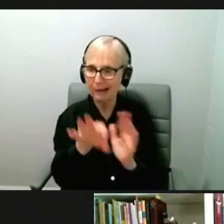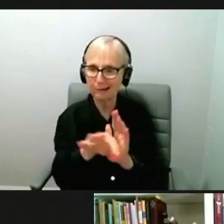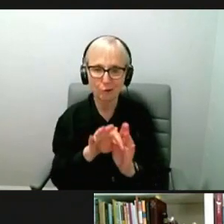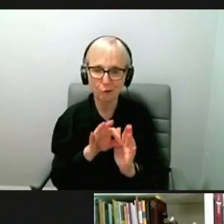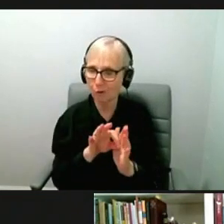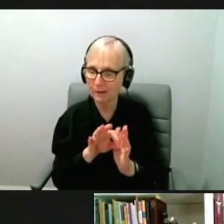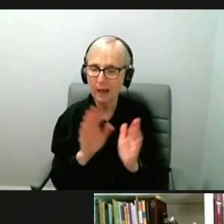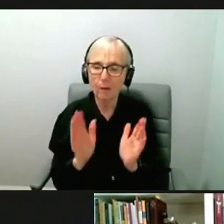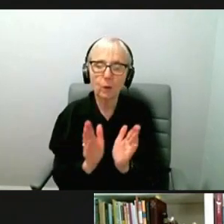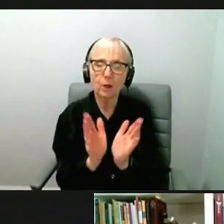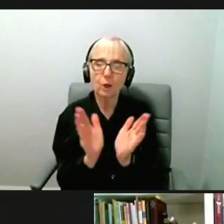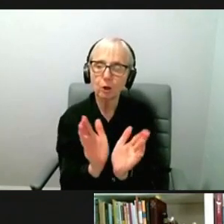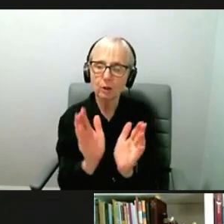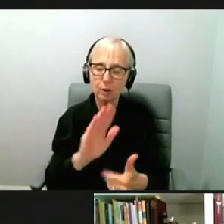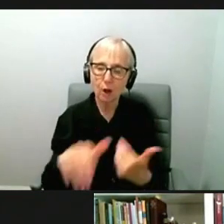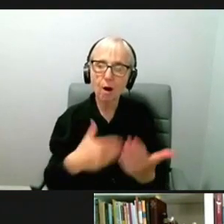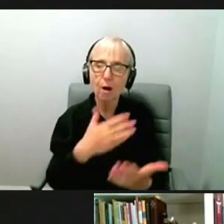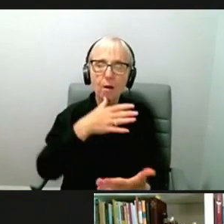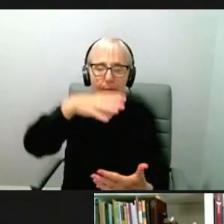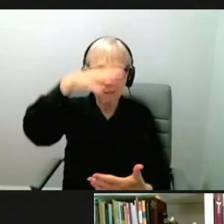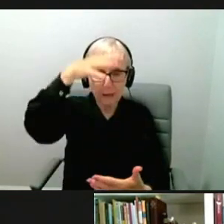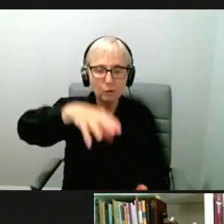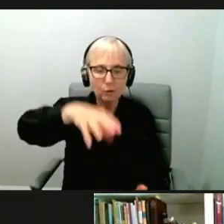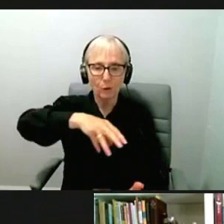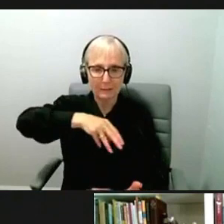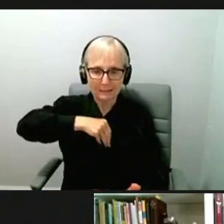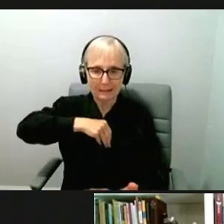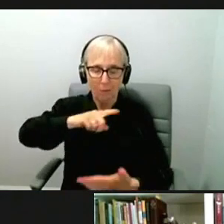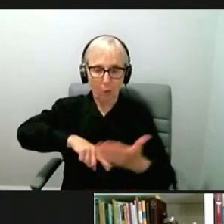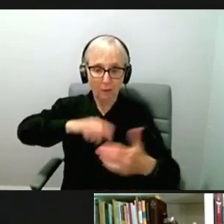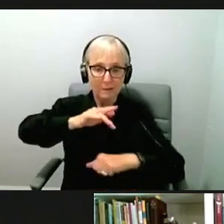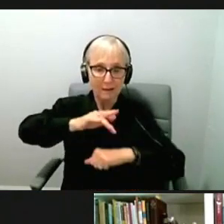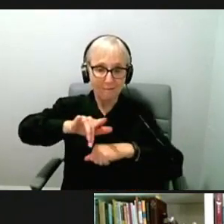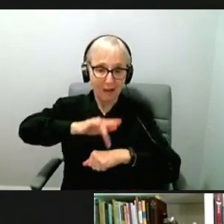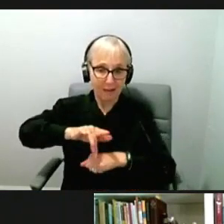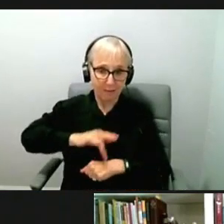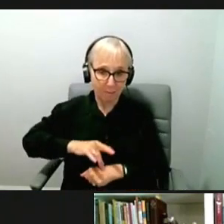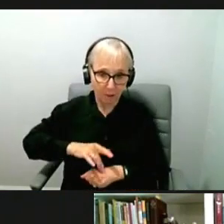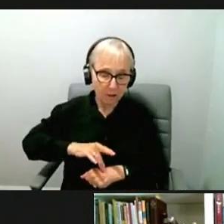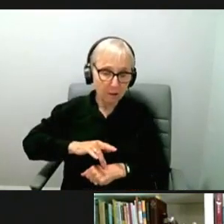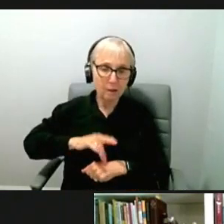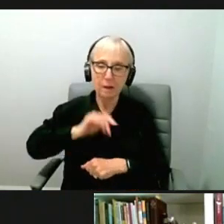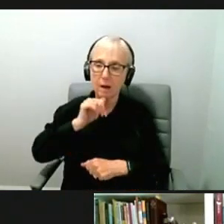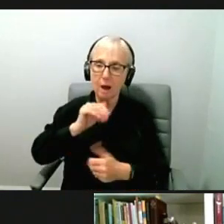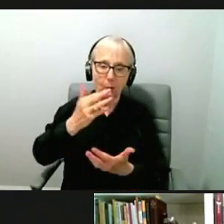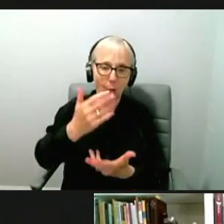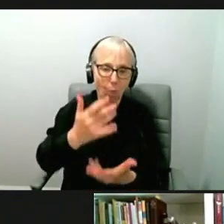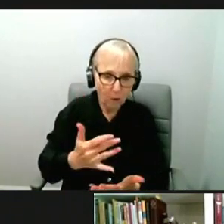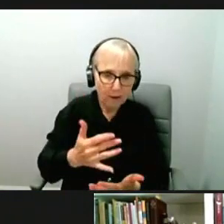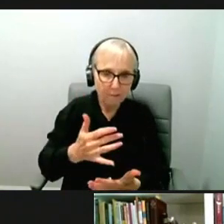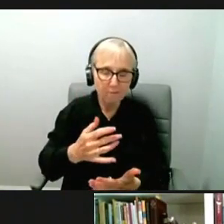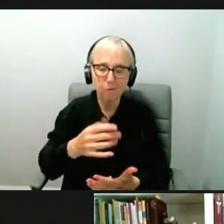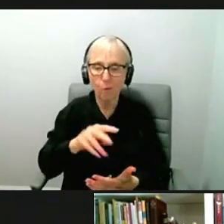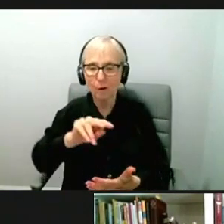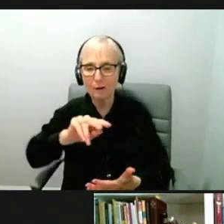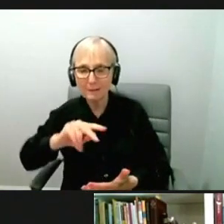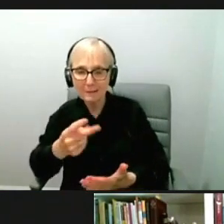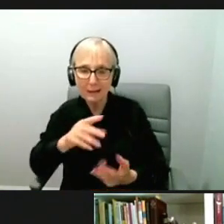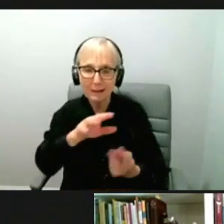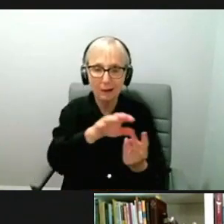would encourage all parents to take the vaccine that's available to them and not, you know, necessarily wait for a second